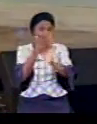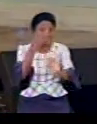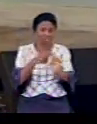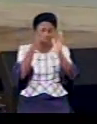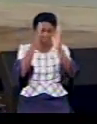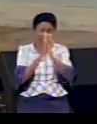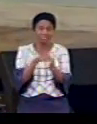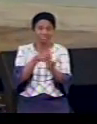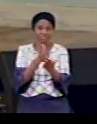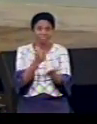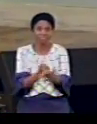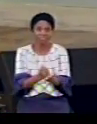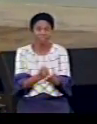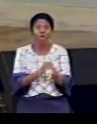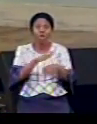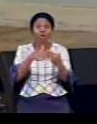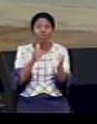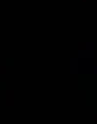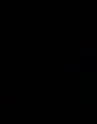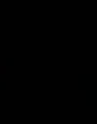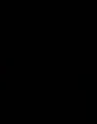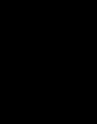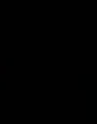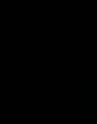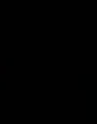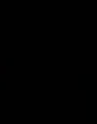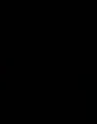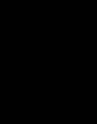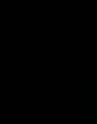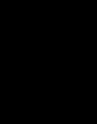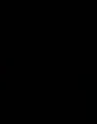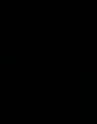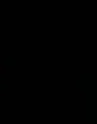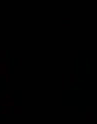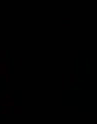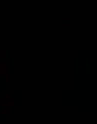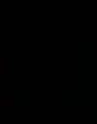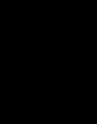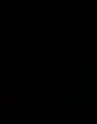All that God has appointed for you.